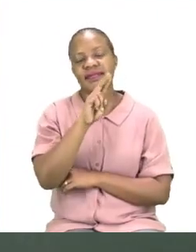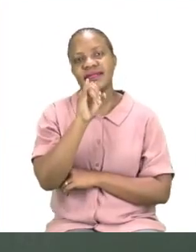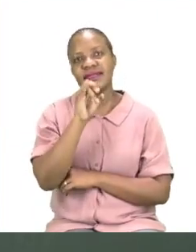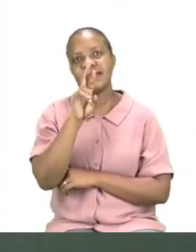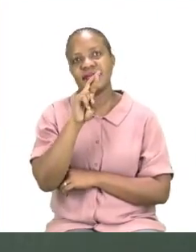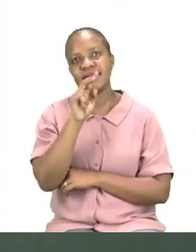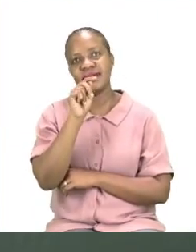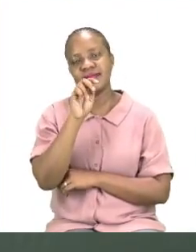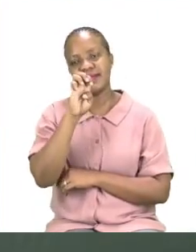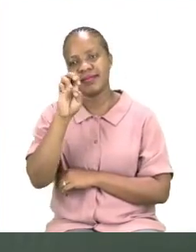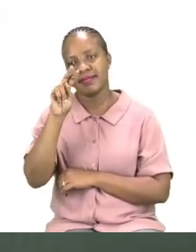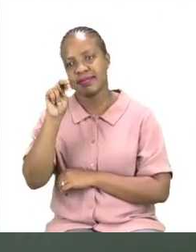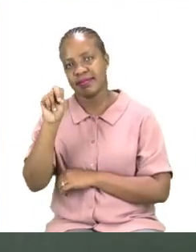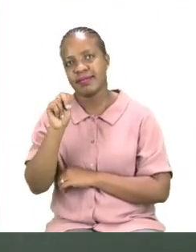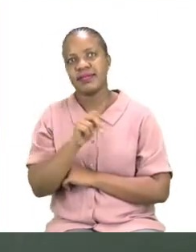13,